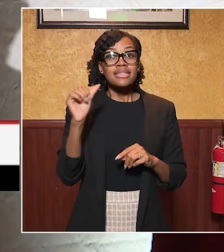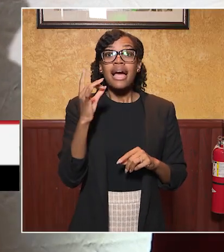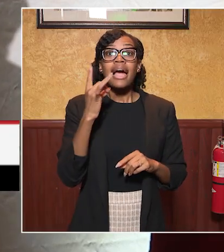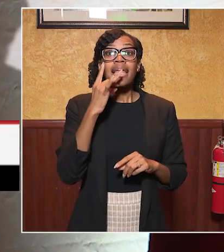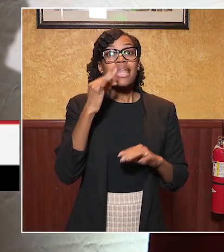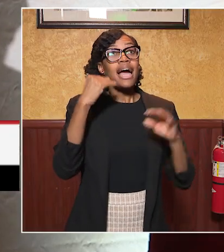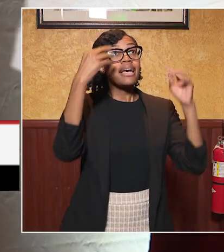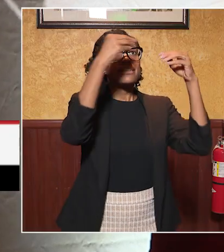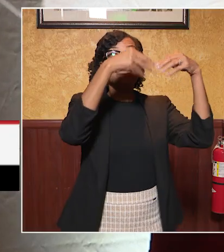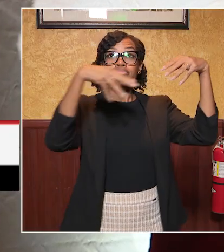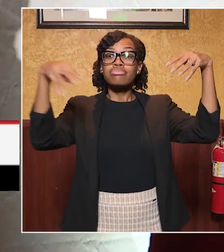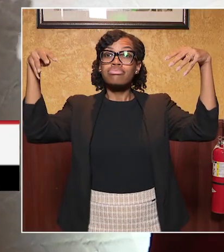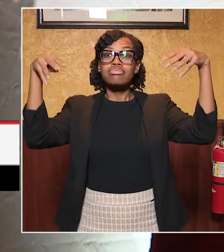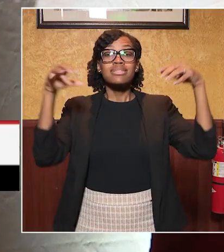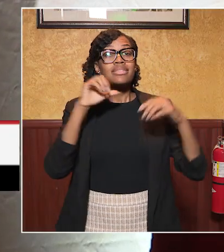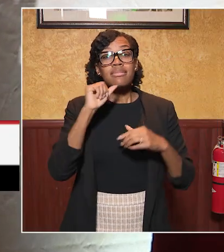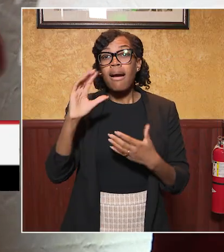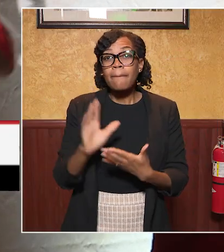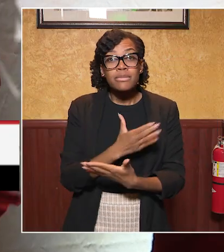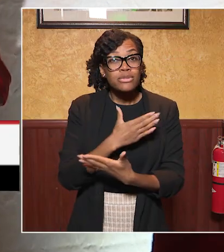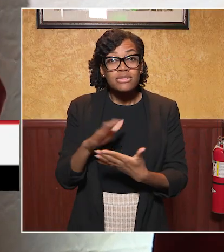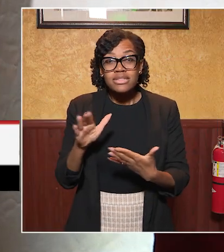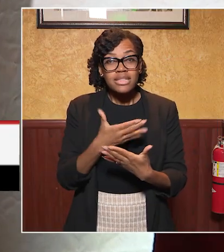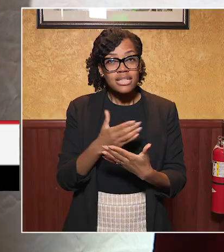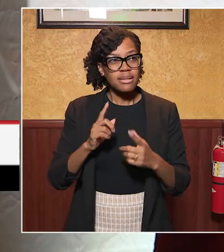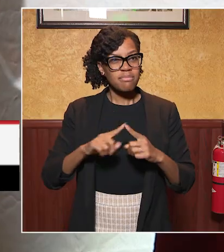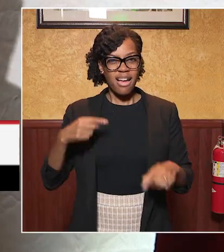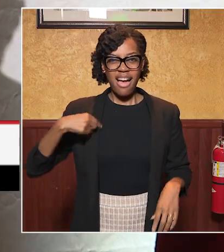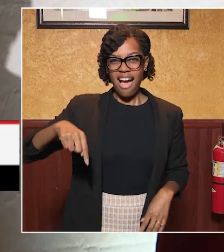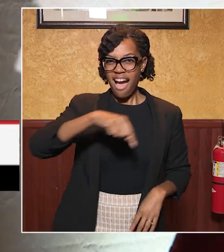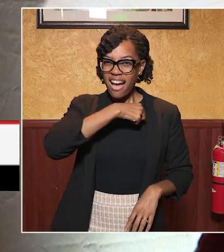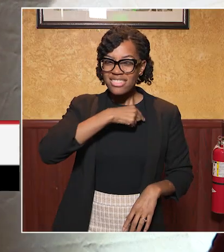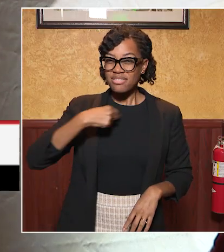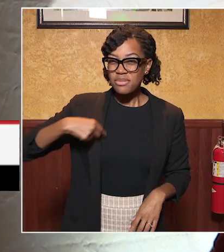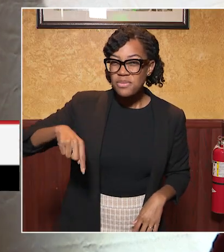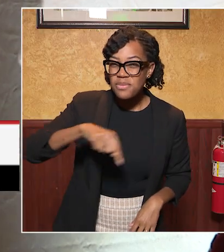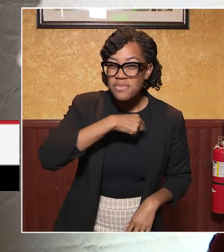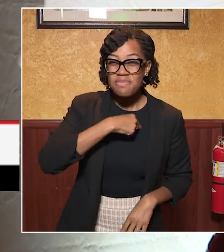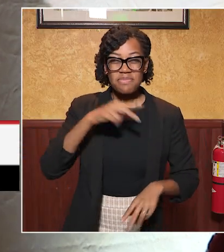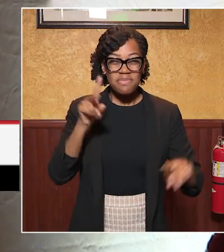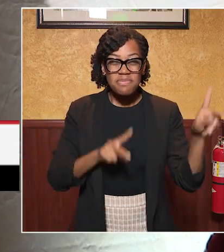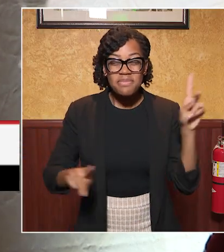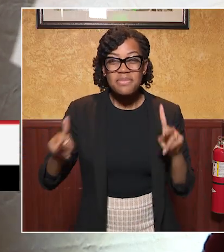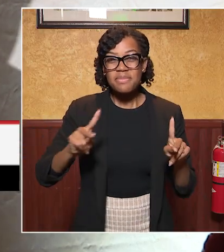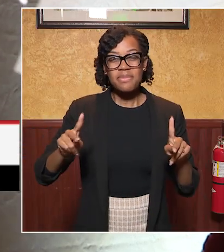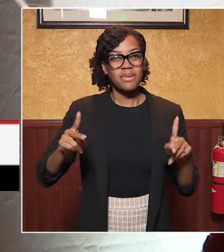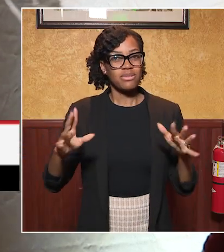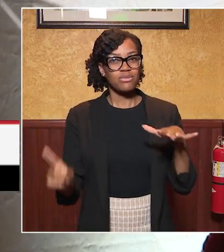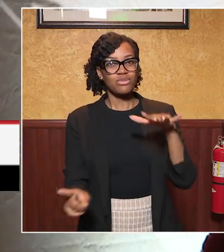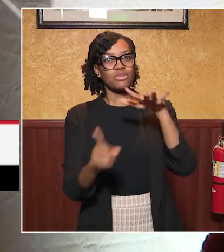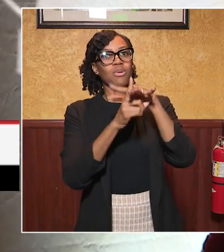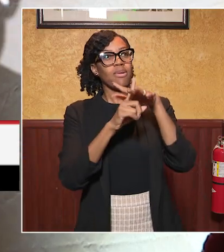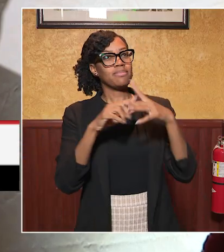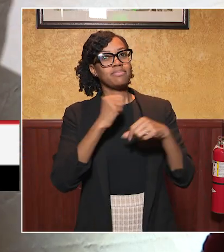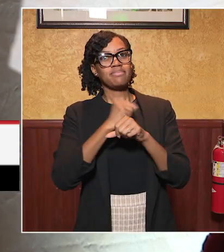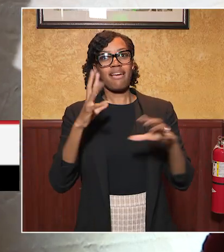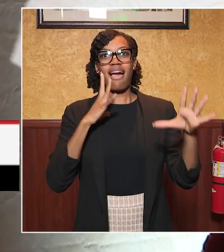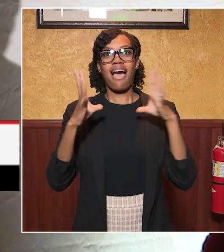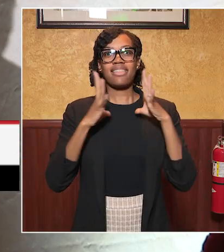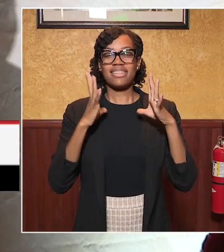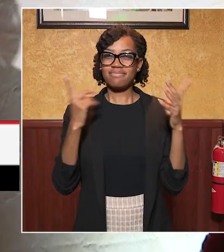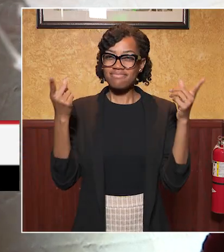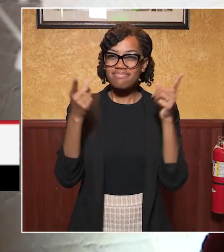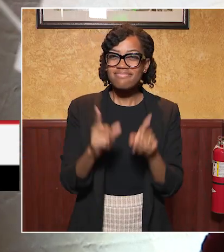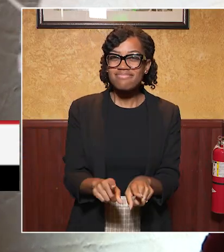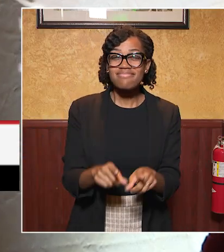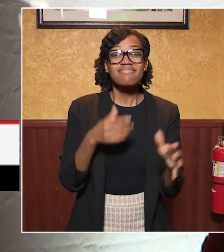season, what makes it special. It's not the music. It's us, y'all. It's the people who show up, rain